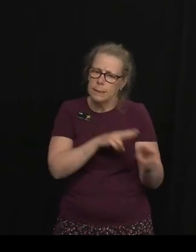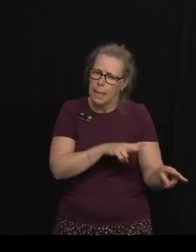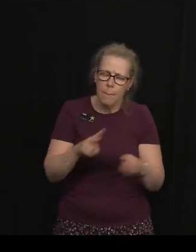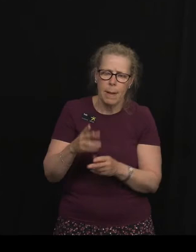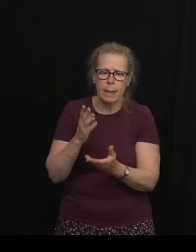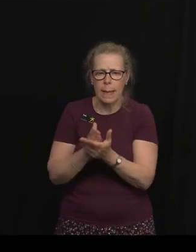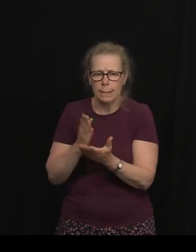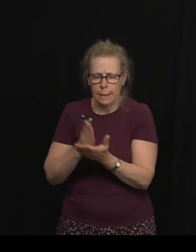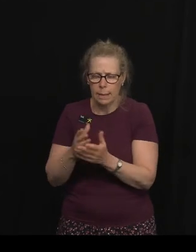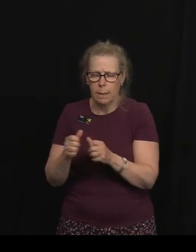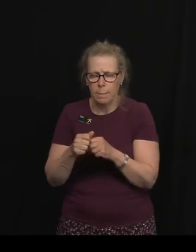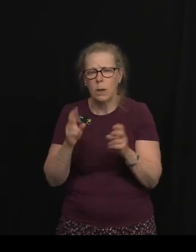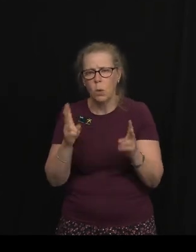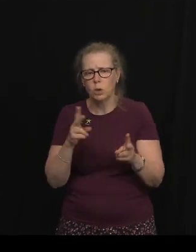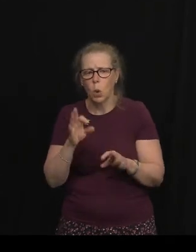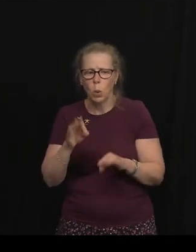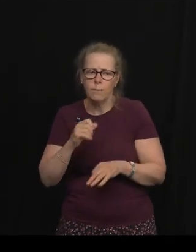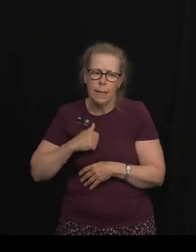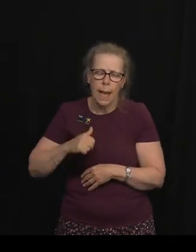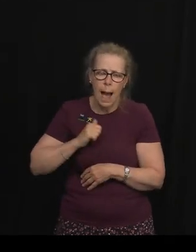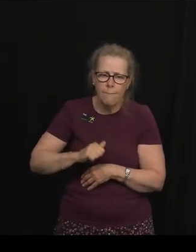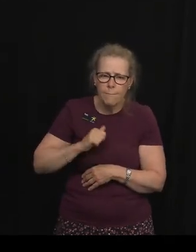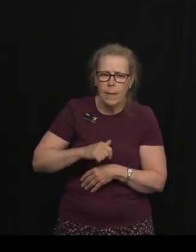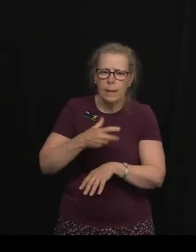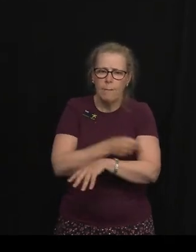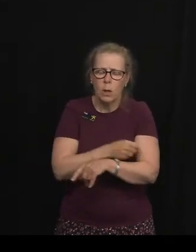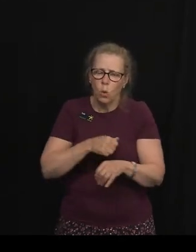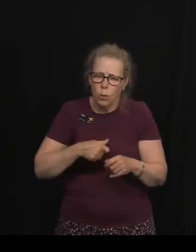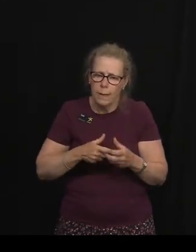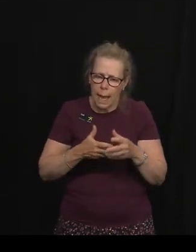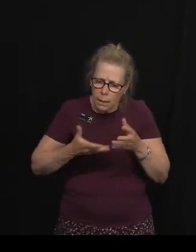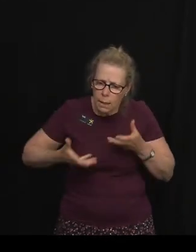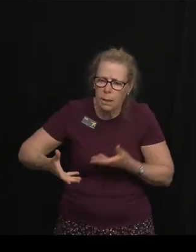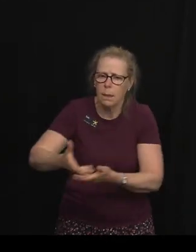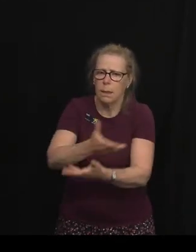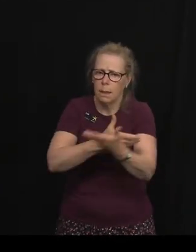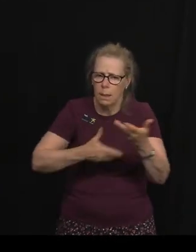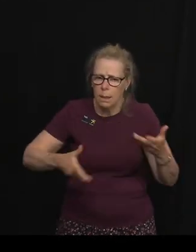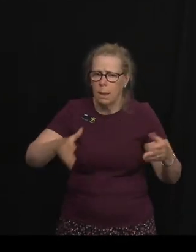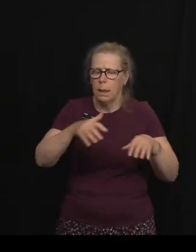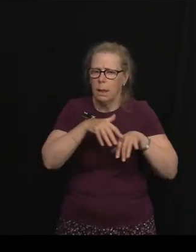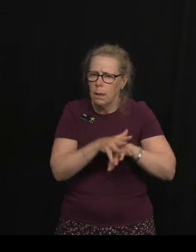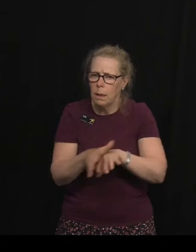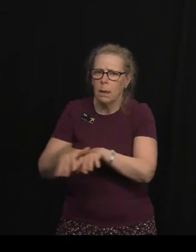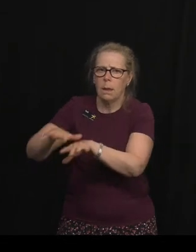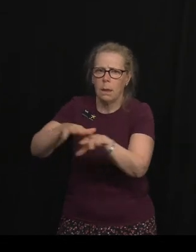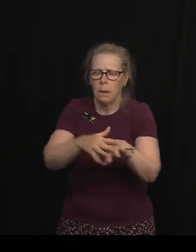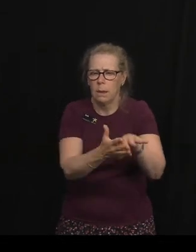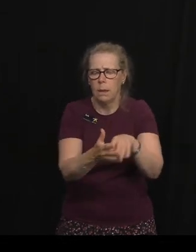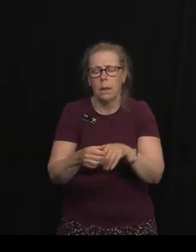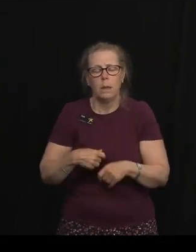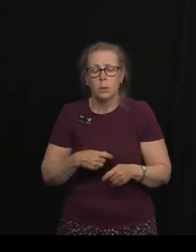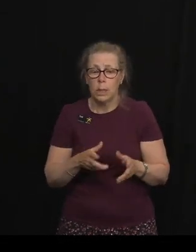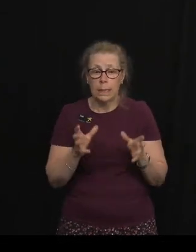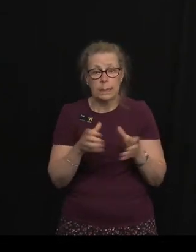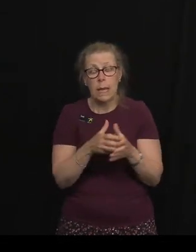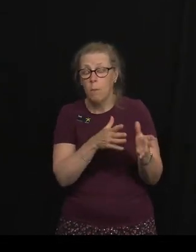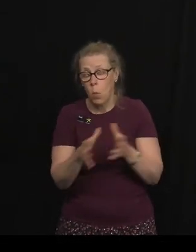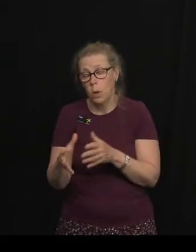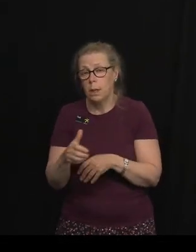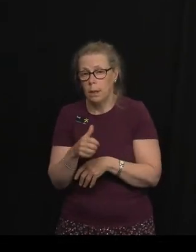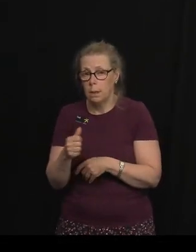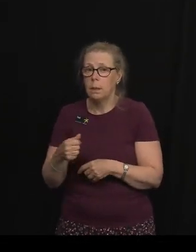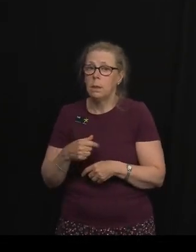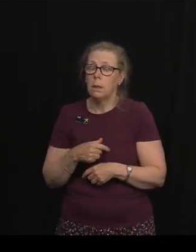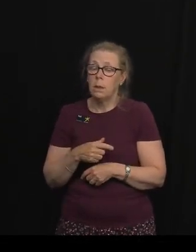public health use of the vaccines and how do we get the flow of this. So one is then just the coordination. And I think it was a good attempt